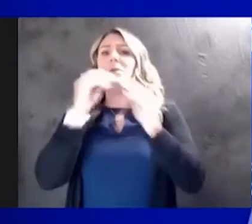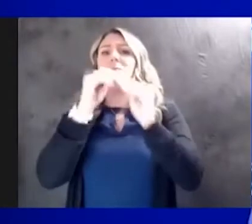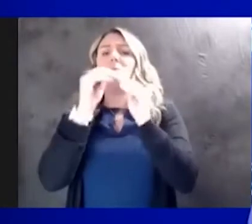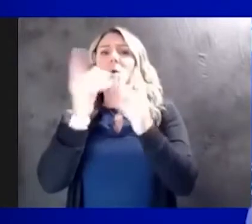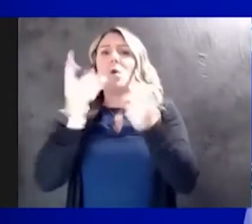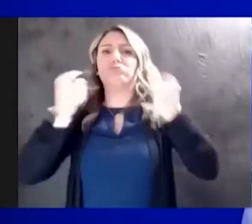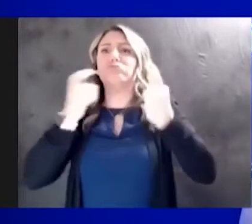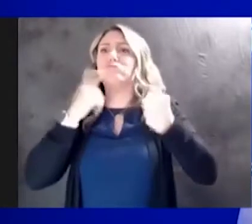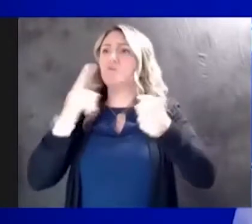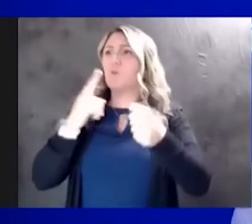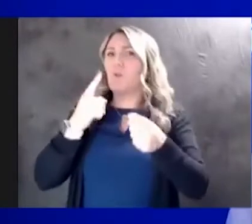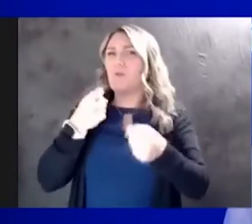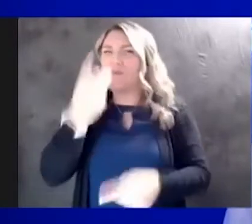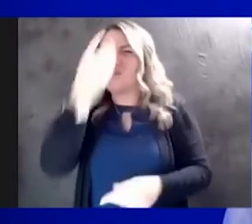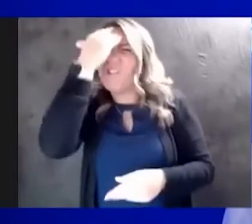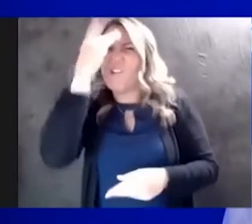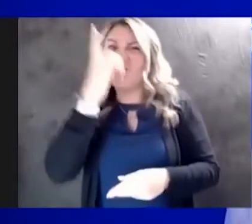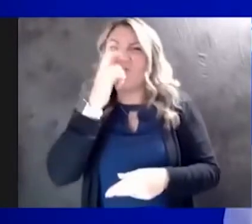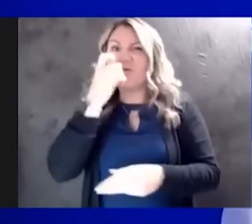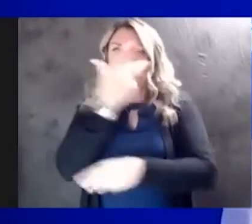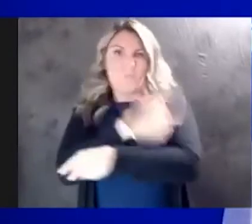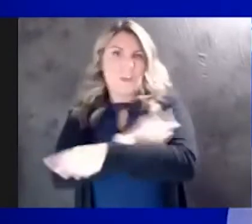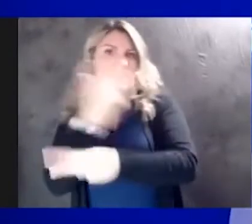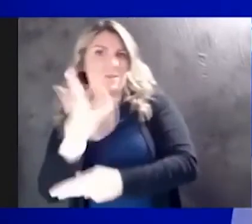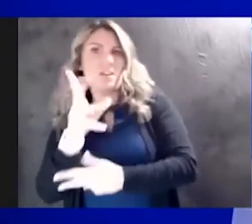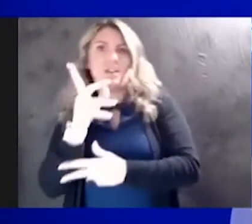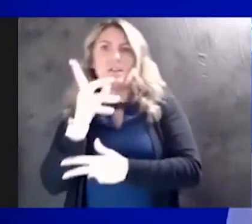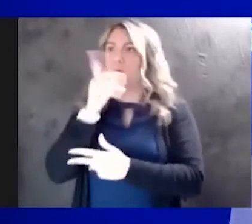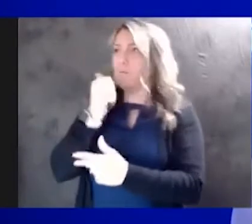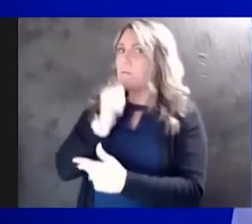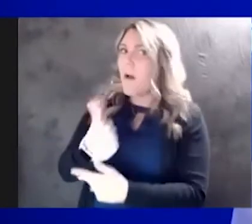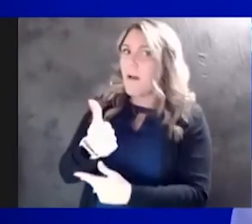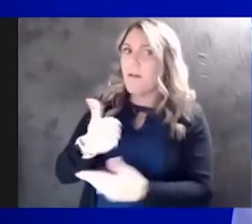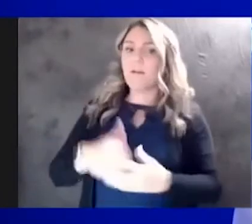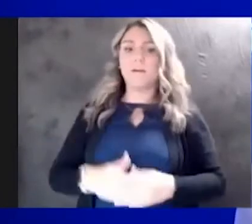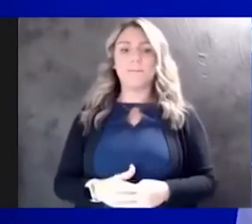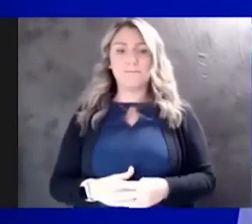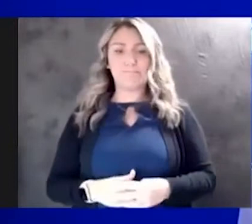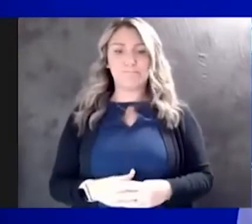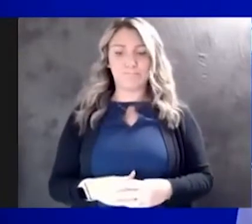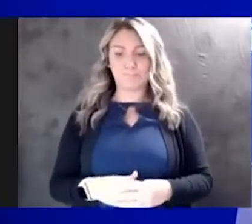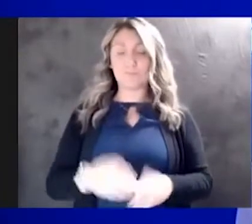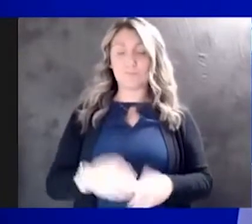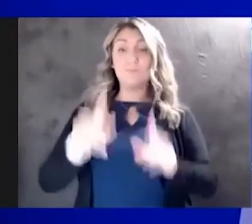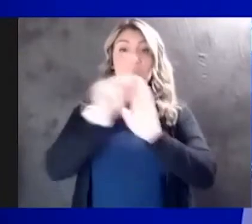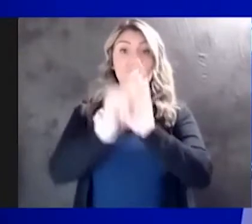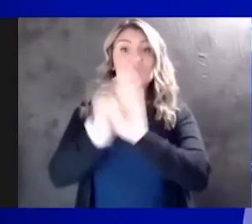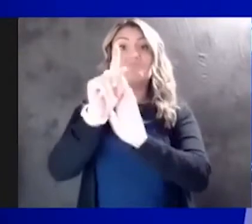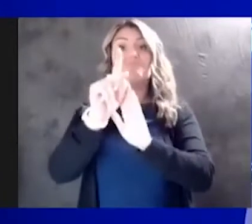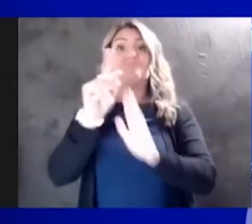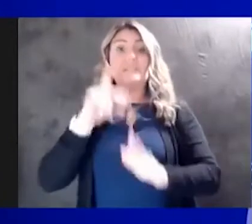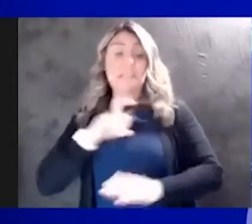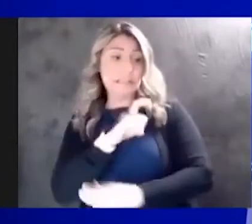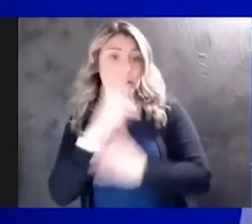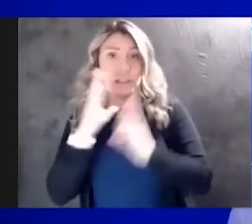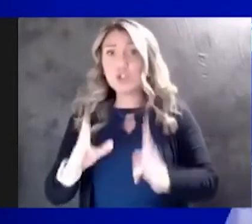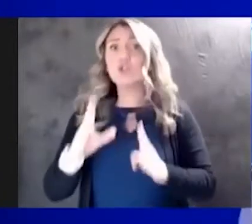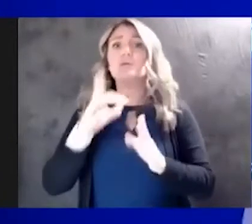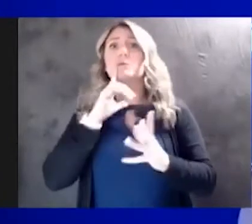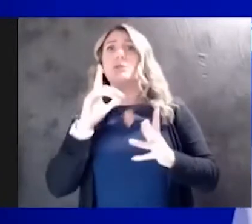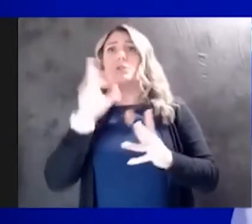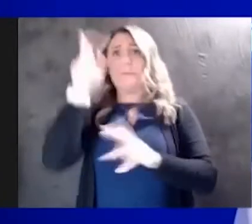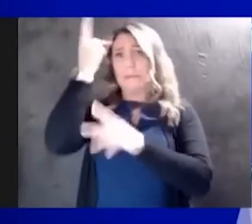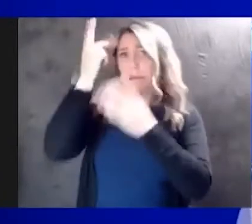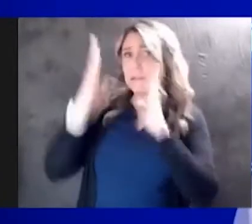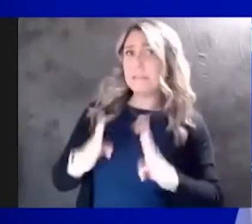is vaccinated and who isn't. But I think there is that the policymakers and the legislatures having those thoughtful considerations, but then